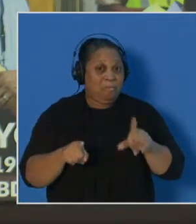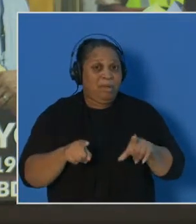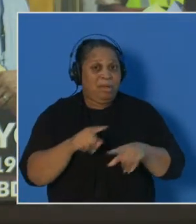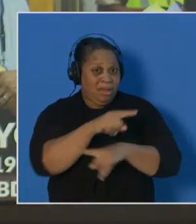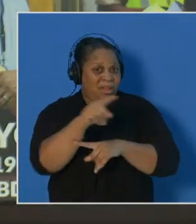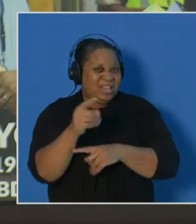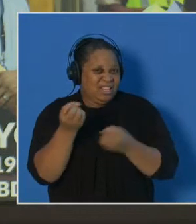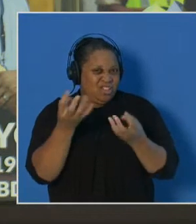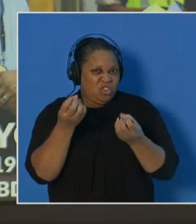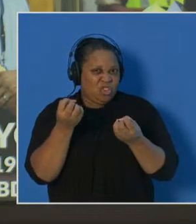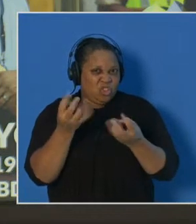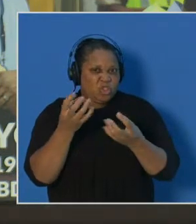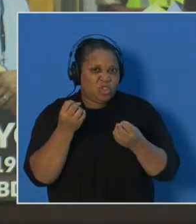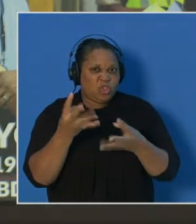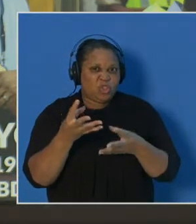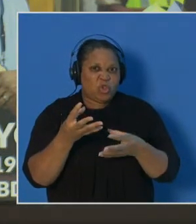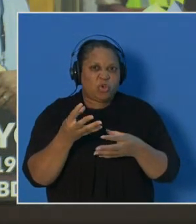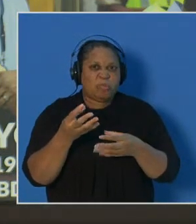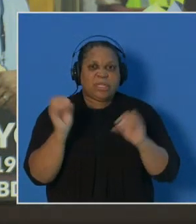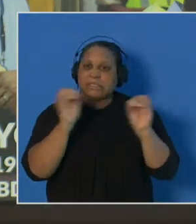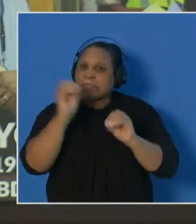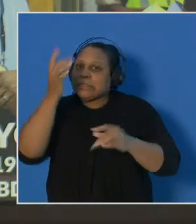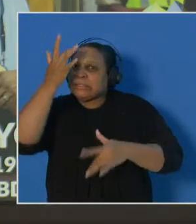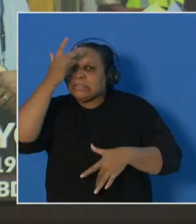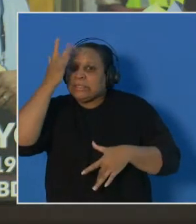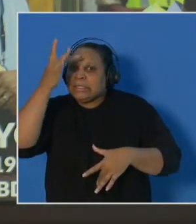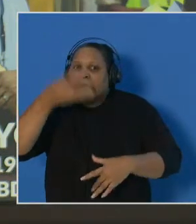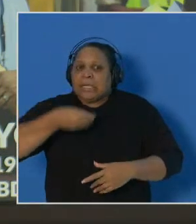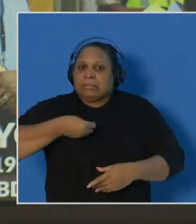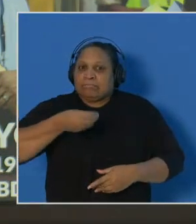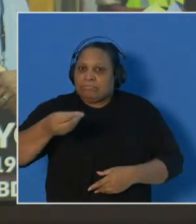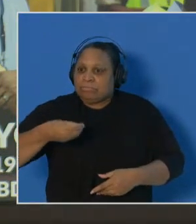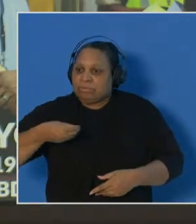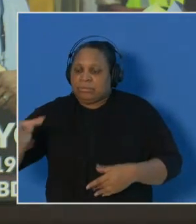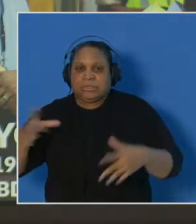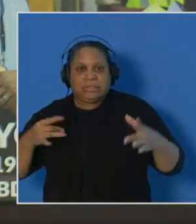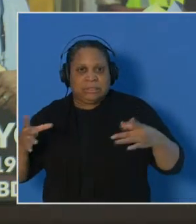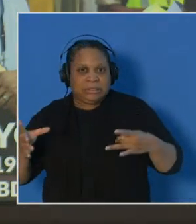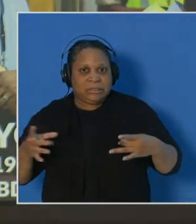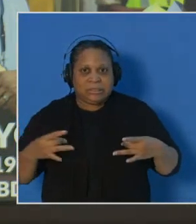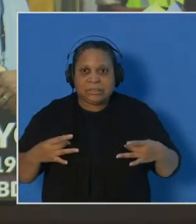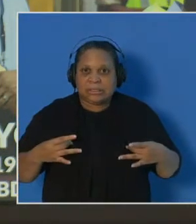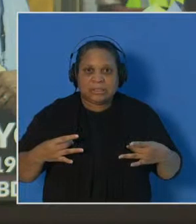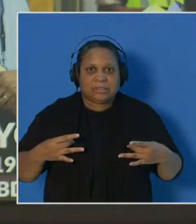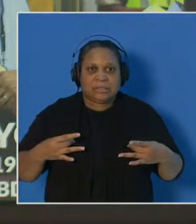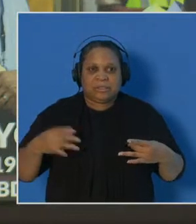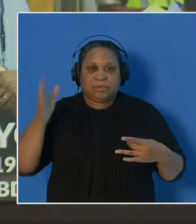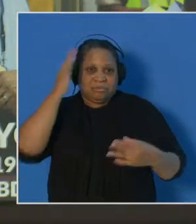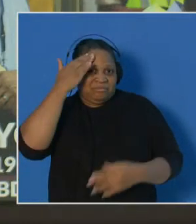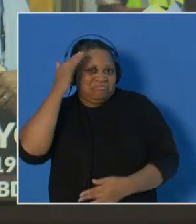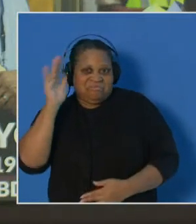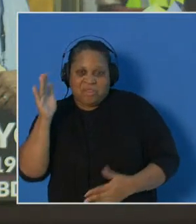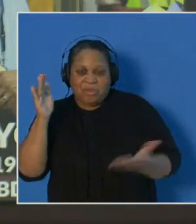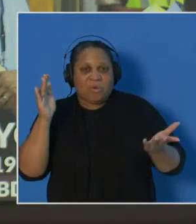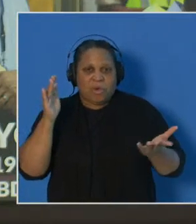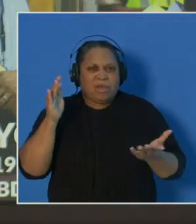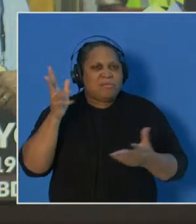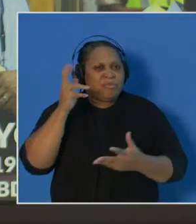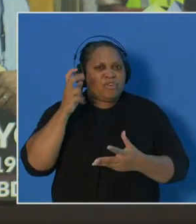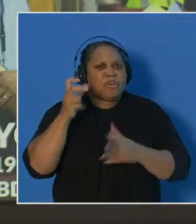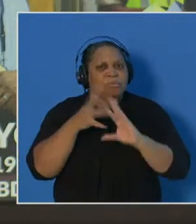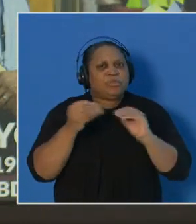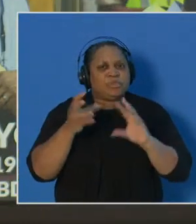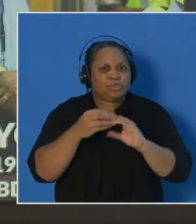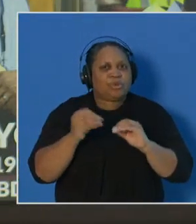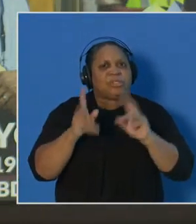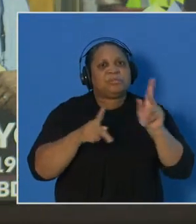there is so much asymptomatic transmission of this virus, we can never know. And you heard me share the stories last week of